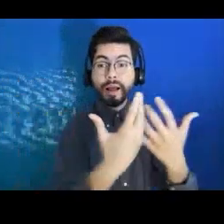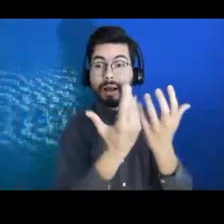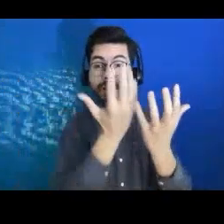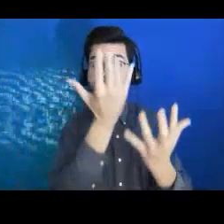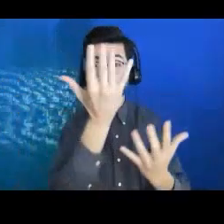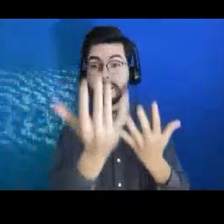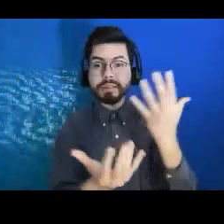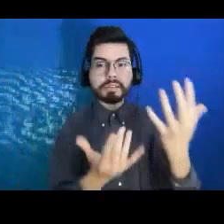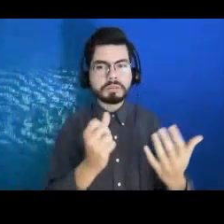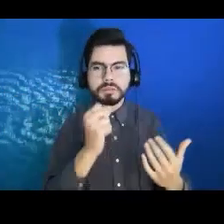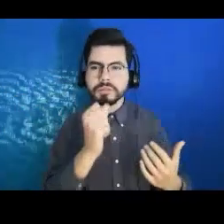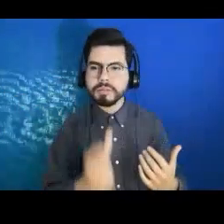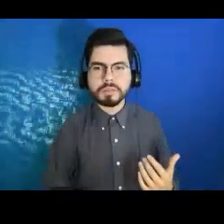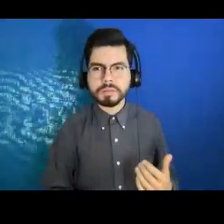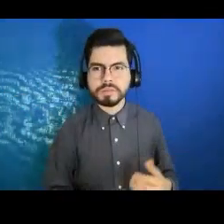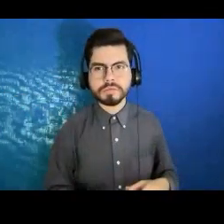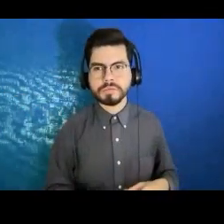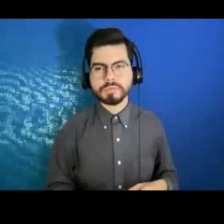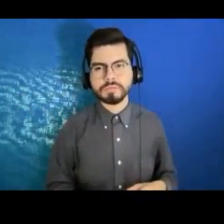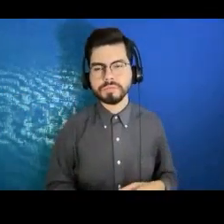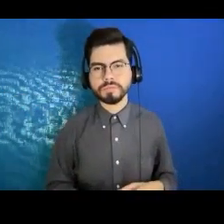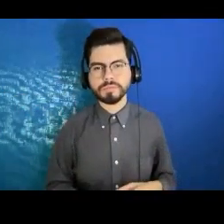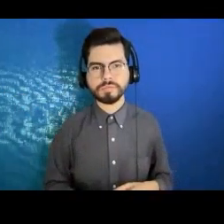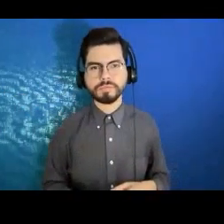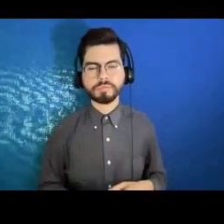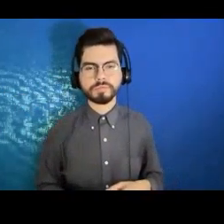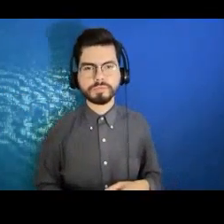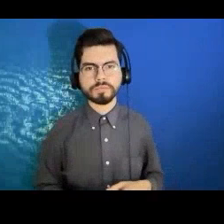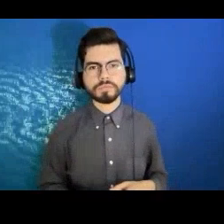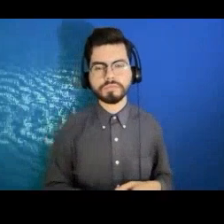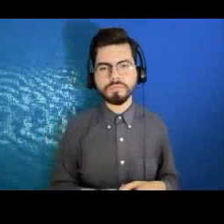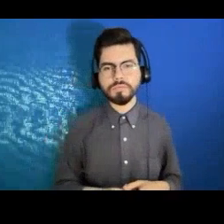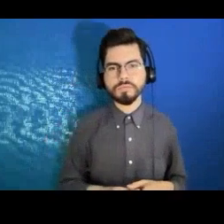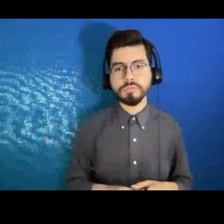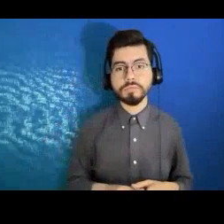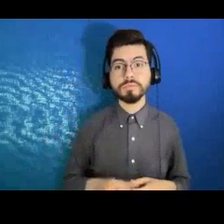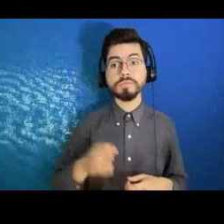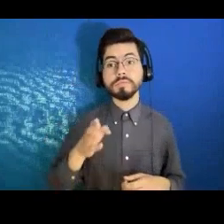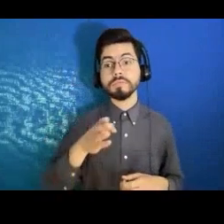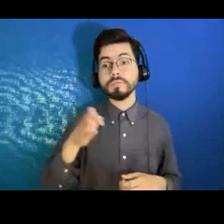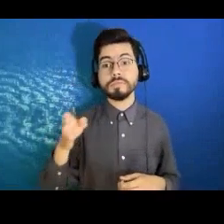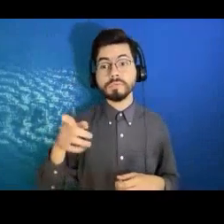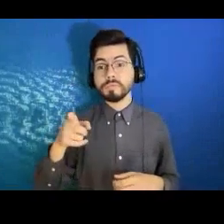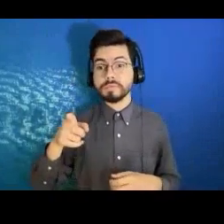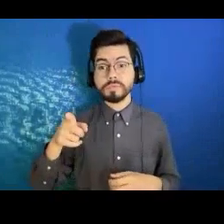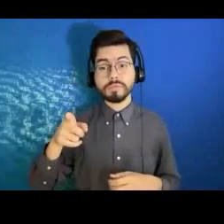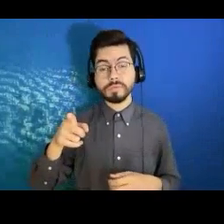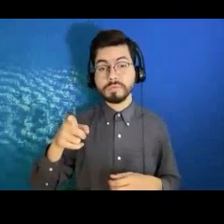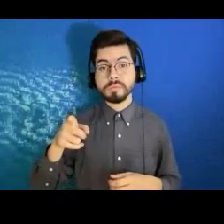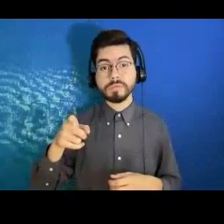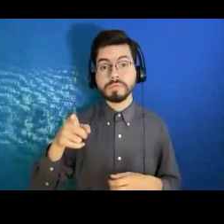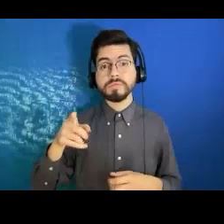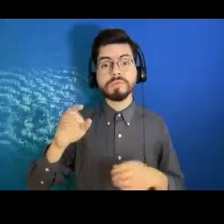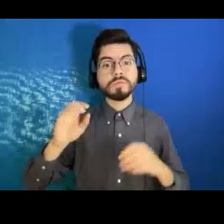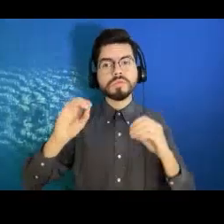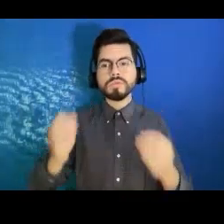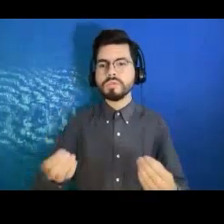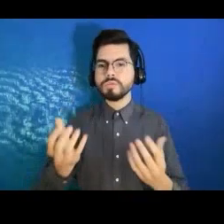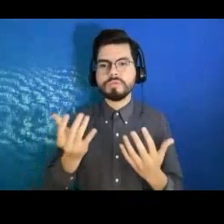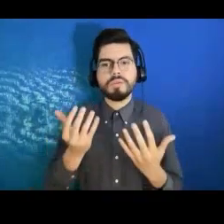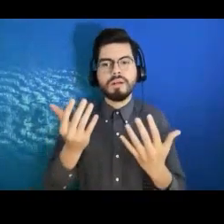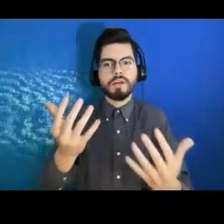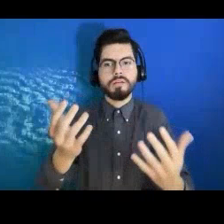but it's all just a matter of scale, right? And then right next to it, something that's just untouched. And a lot of that's because the fire does move through the air and